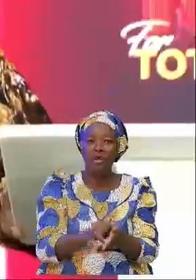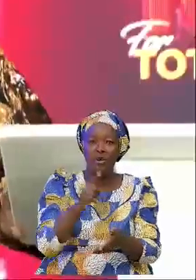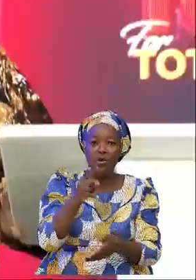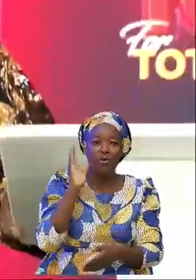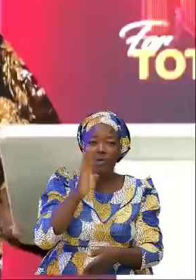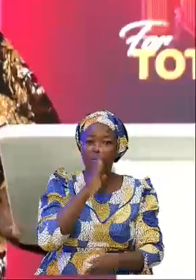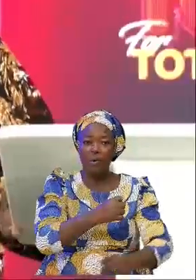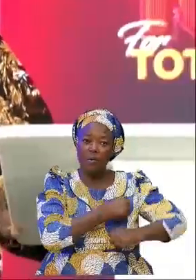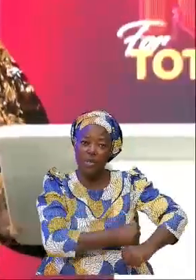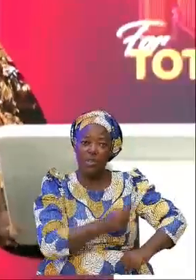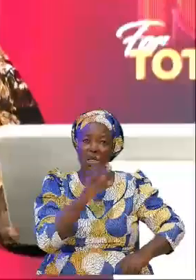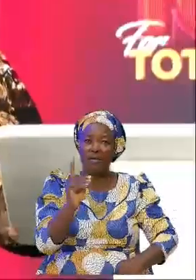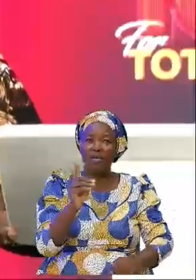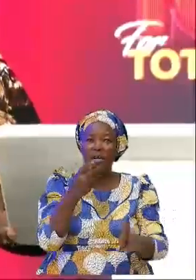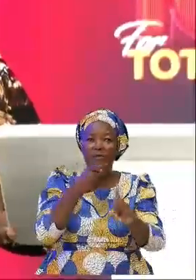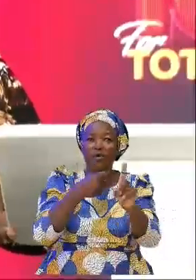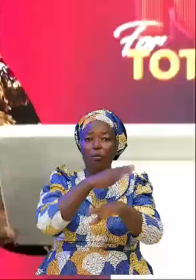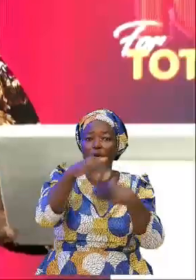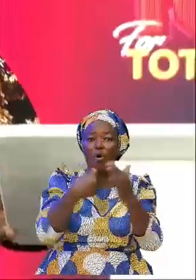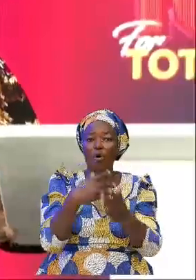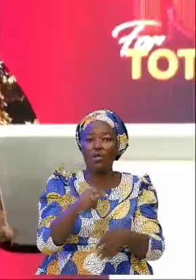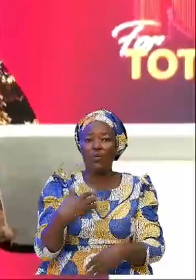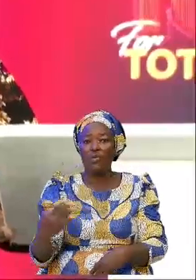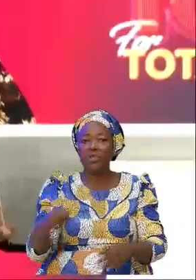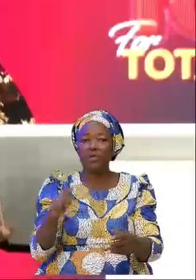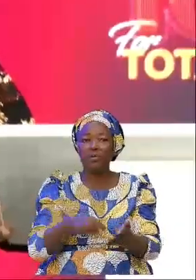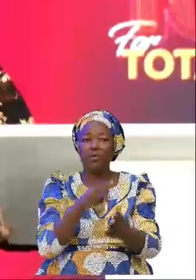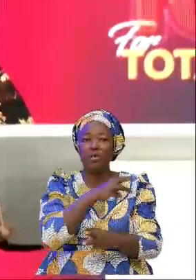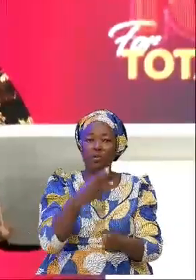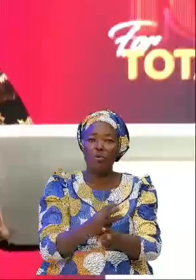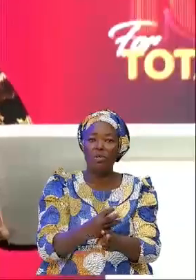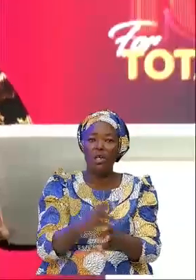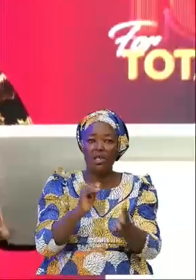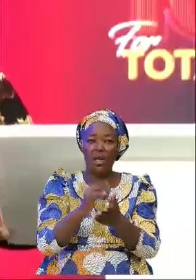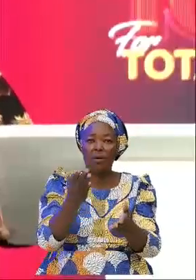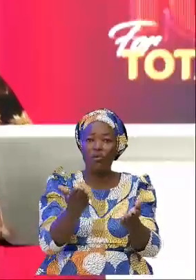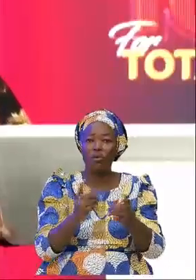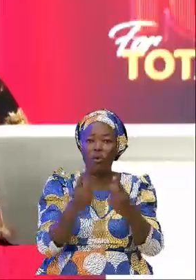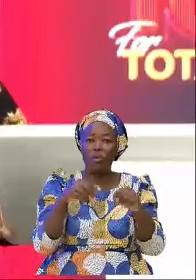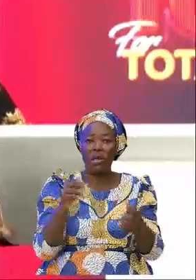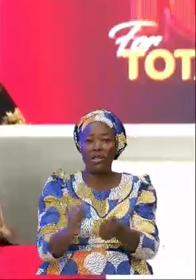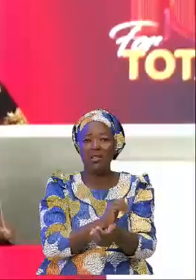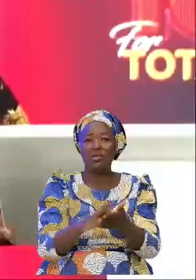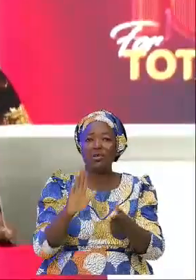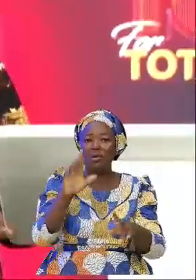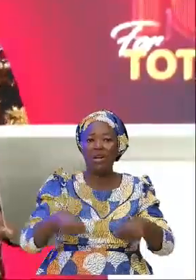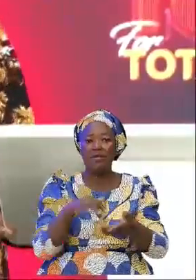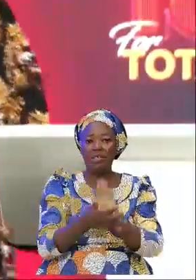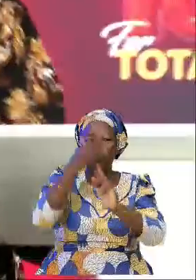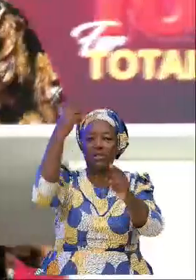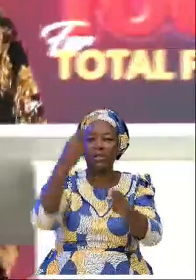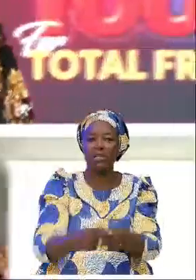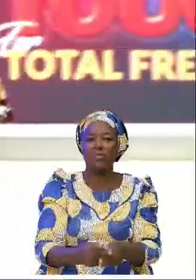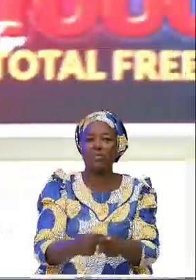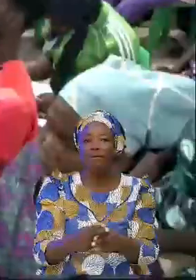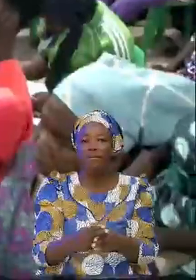the world. And as you do that, you'll be preserved from all the things of the world that want